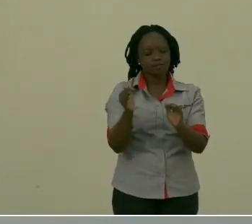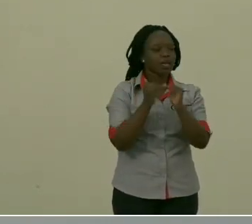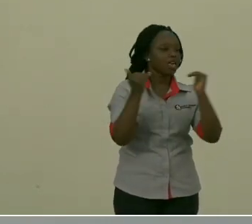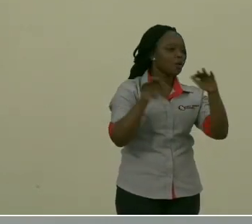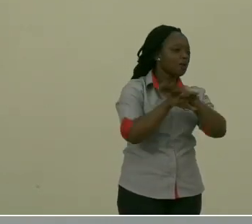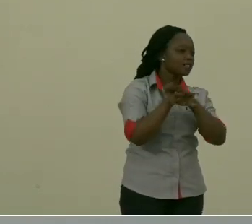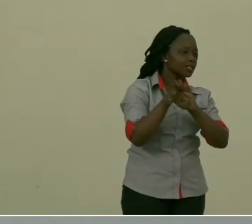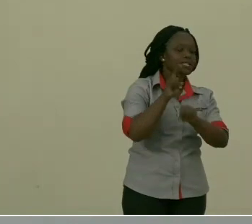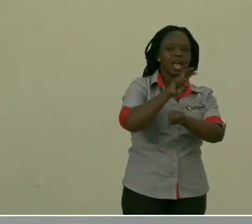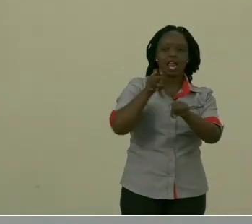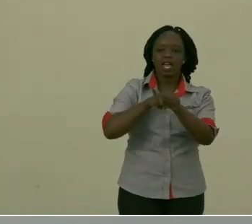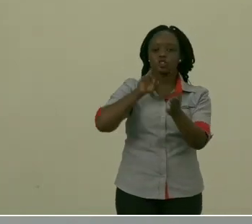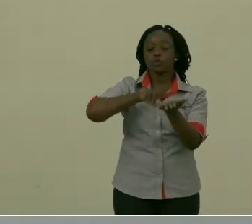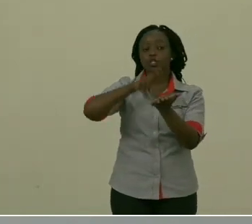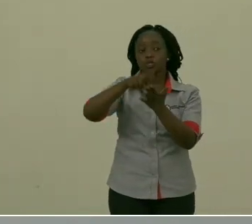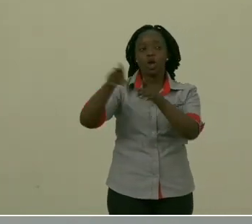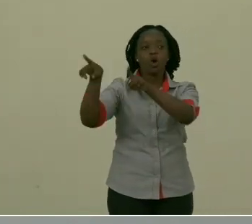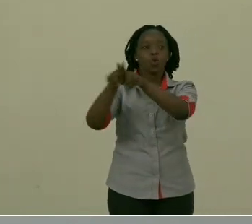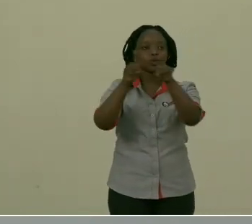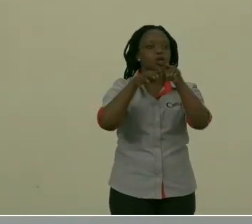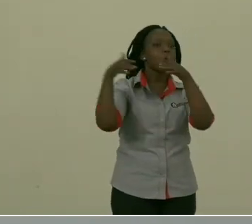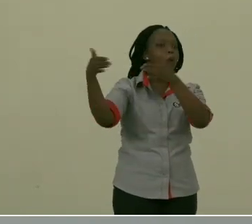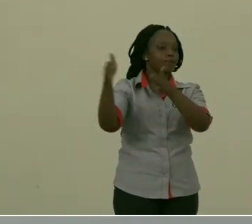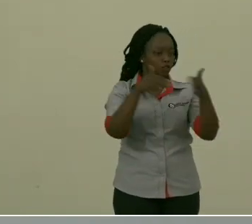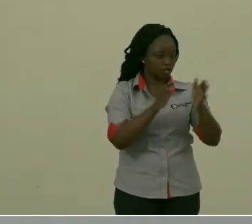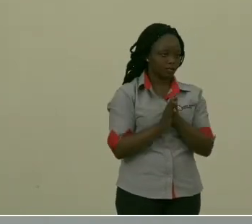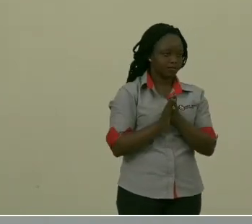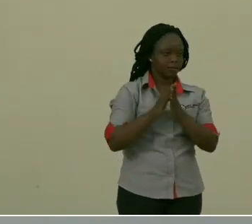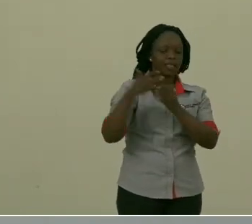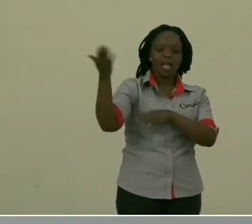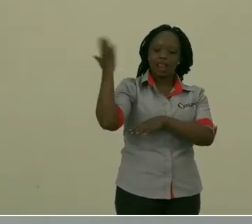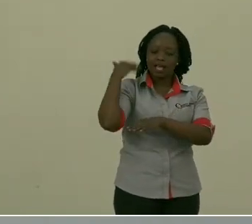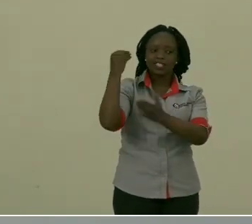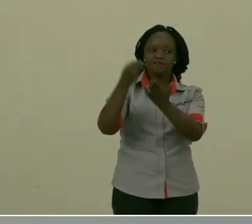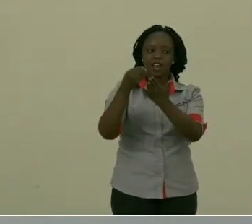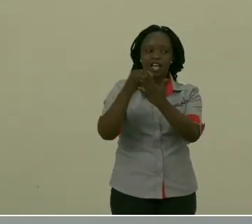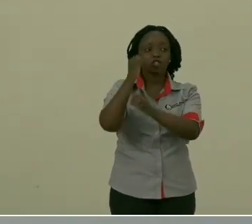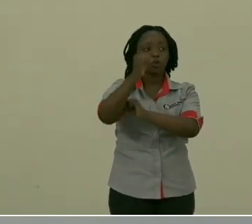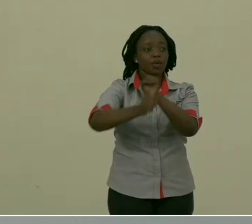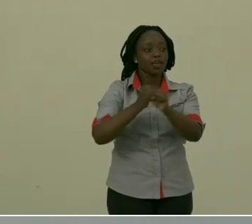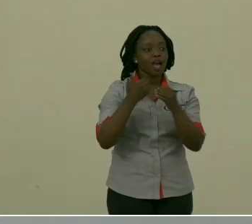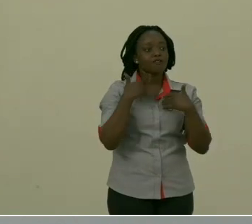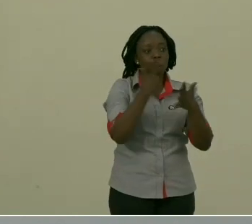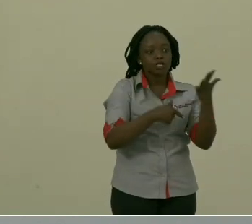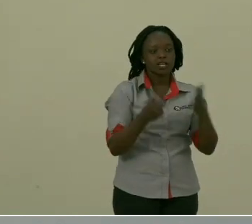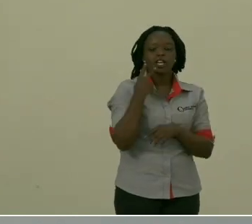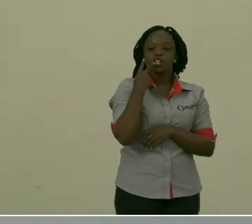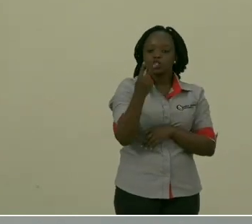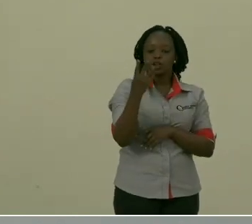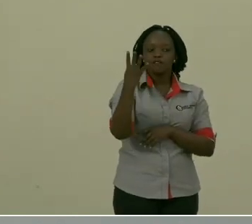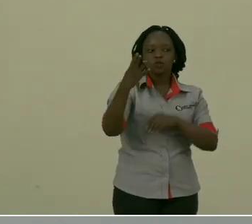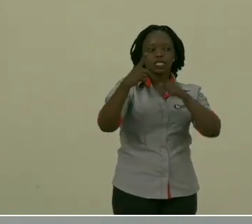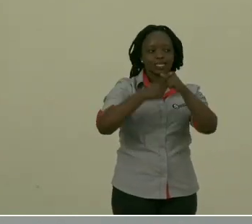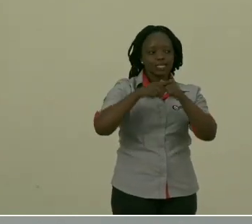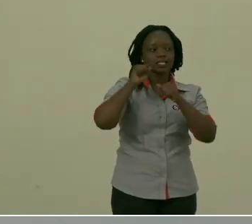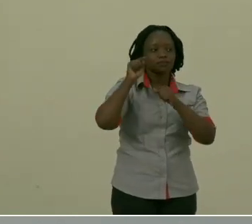access to national resources and opportunities. So in the last financial year, we had 246.6